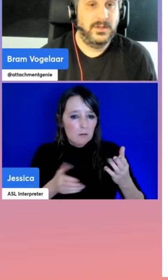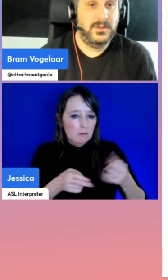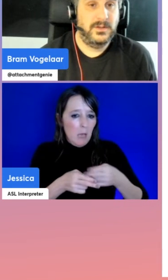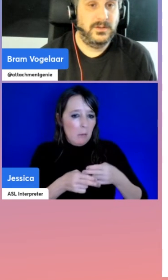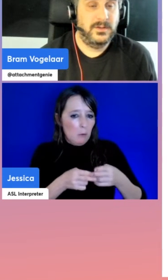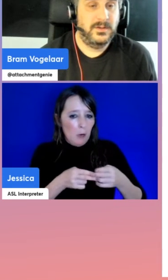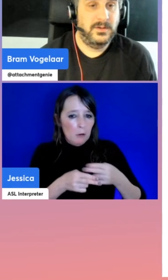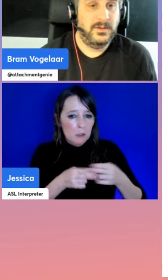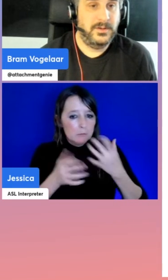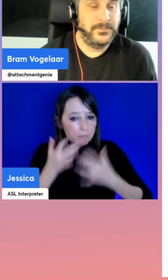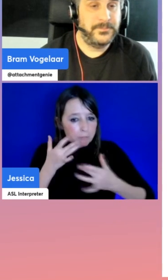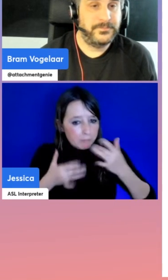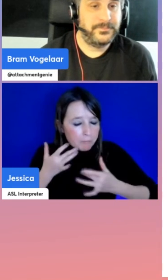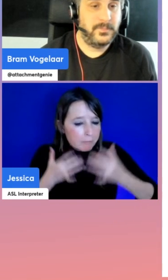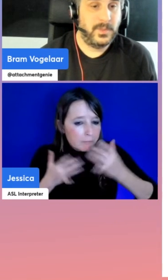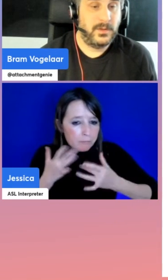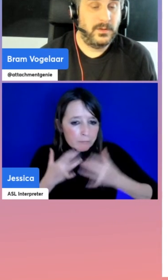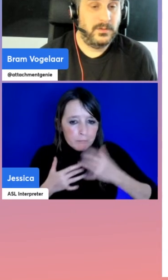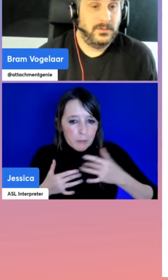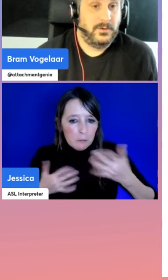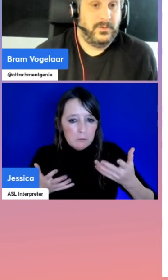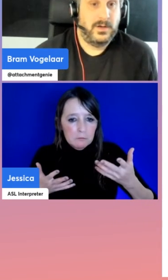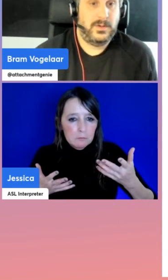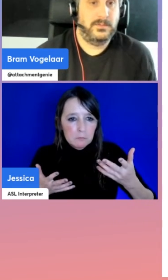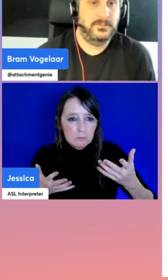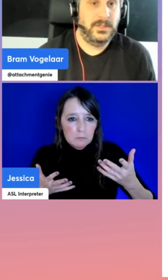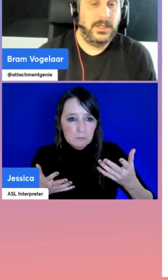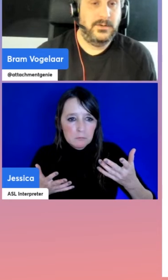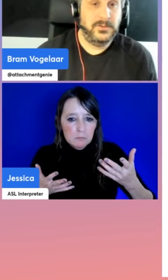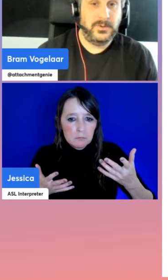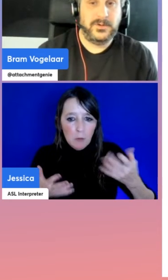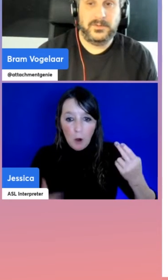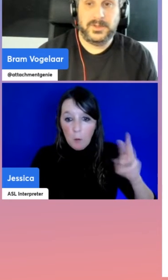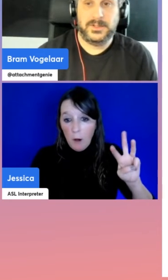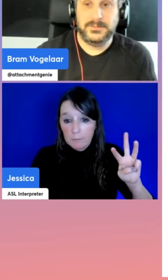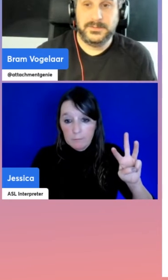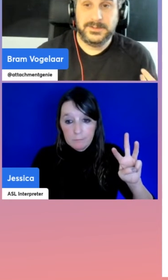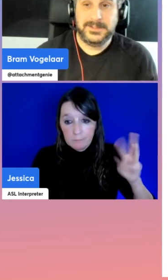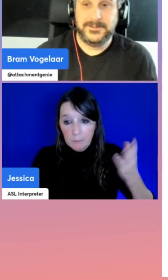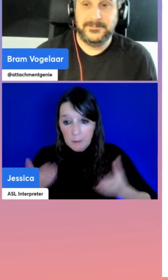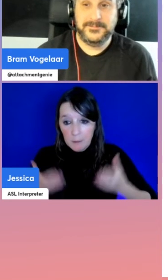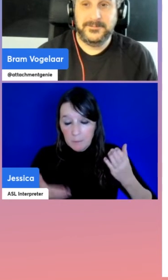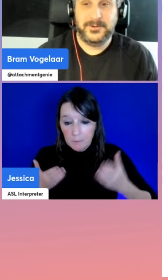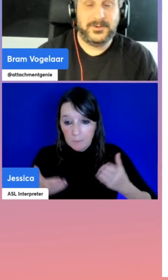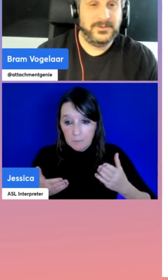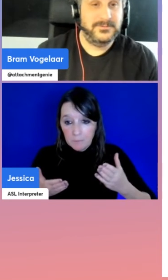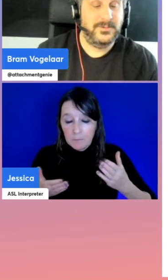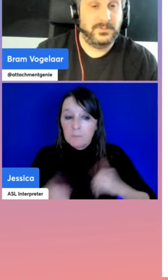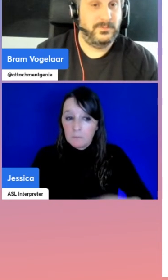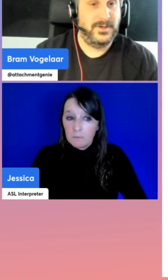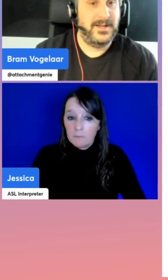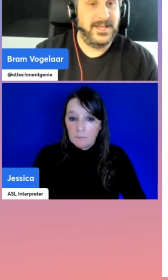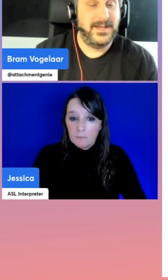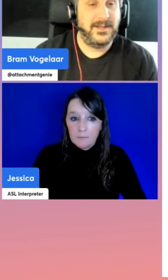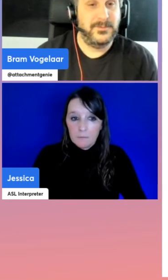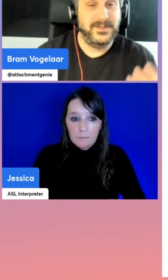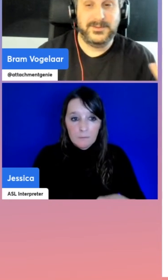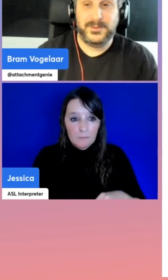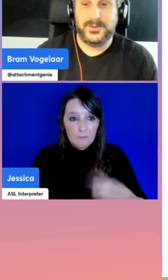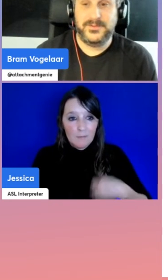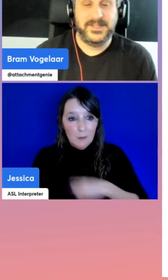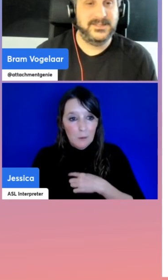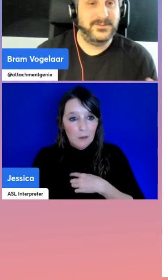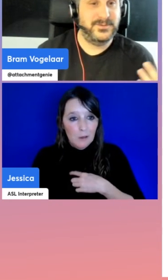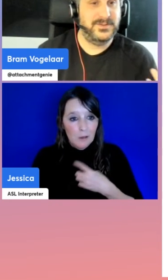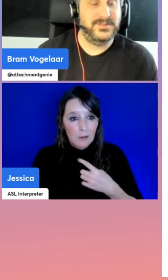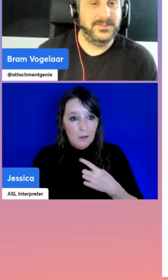hardware, right? Where we're an AI company, so